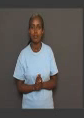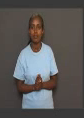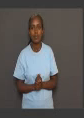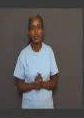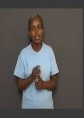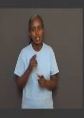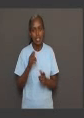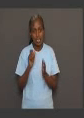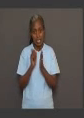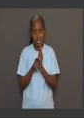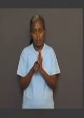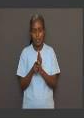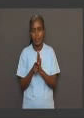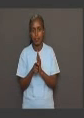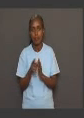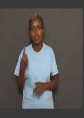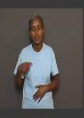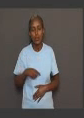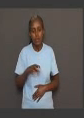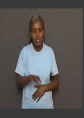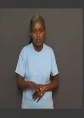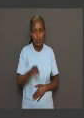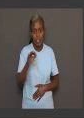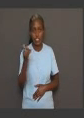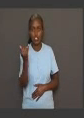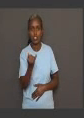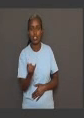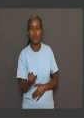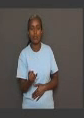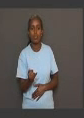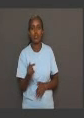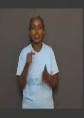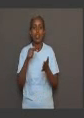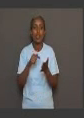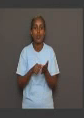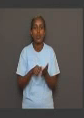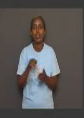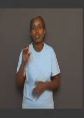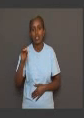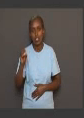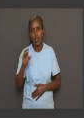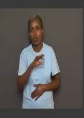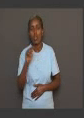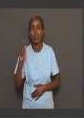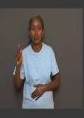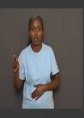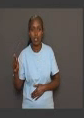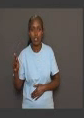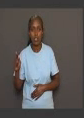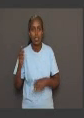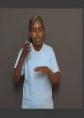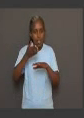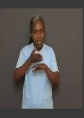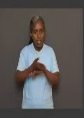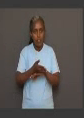As an example, we will find the image of a point at 0 and 1